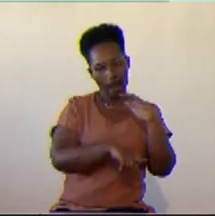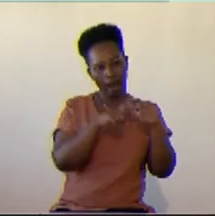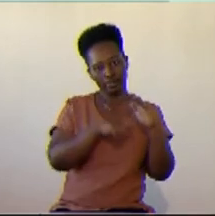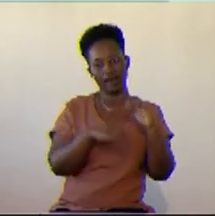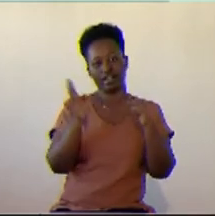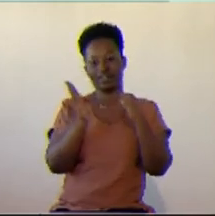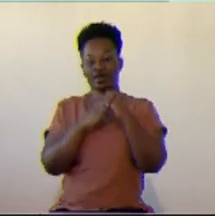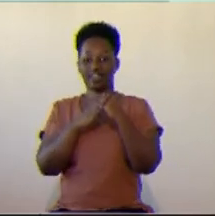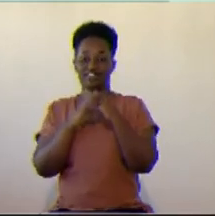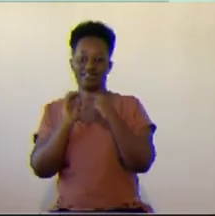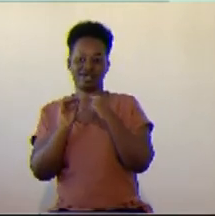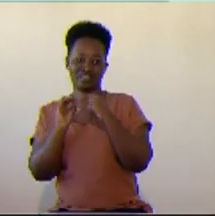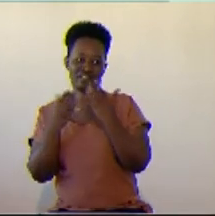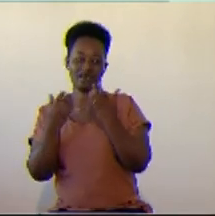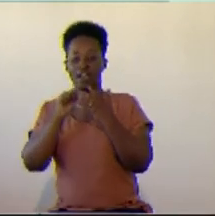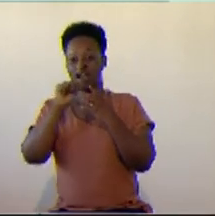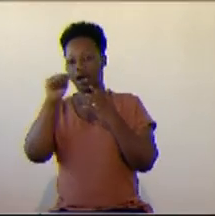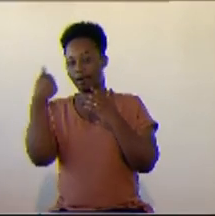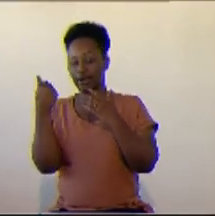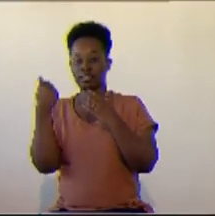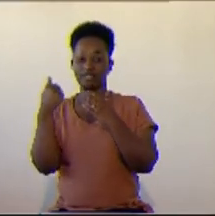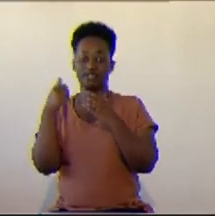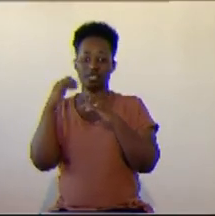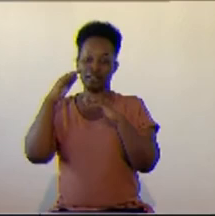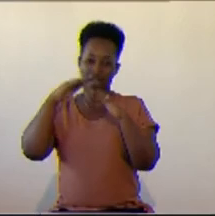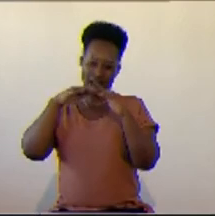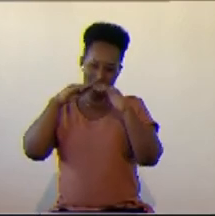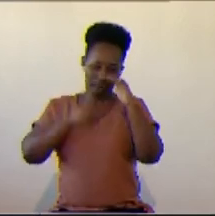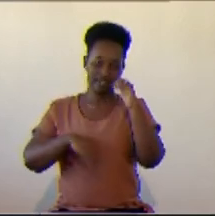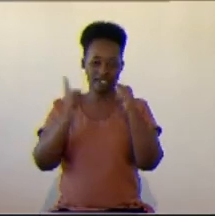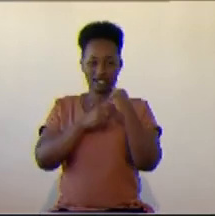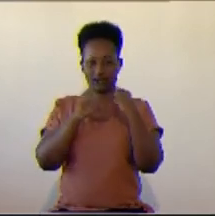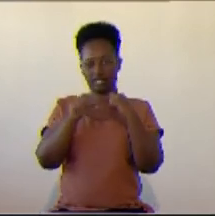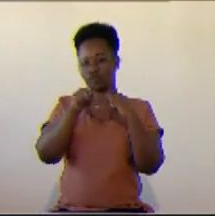less than 90 over less than 60. Then you should know that you have low what?